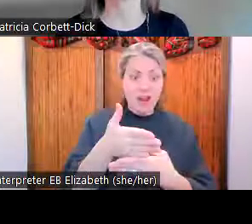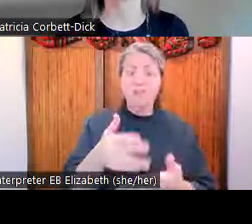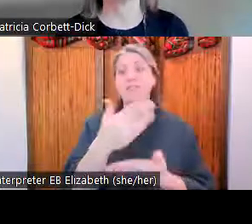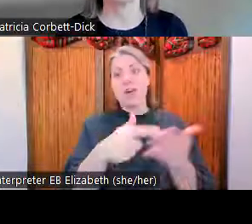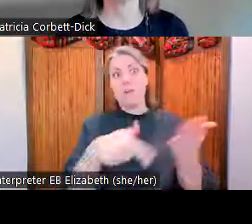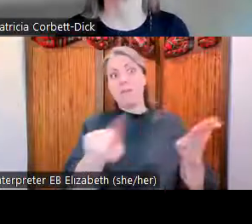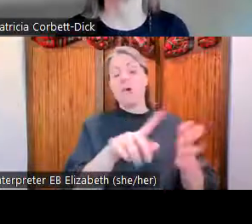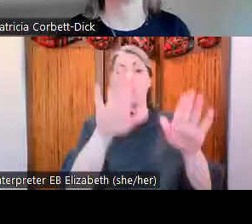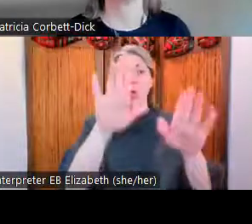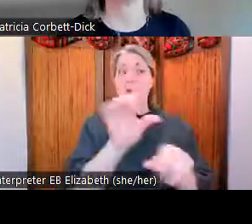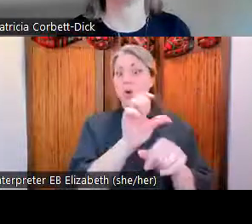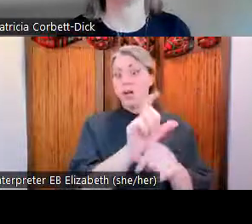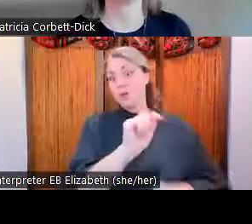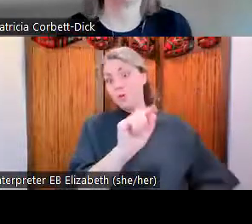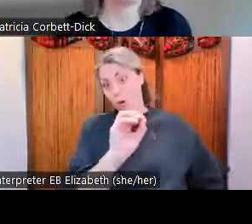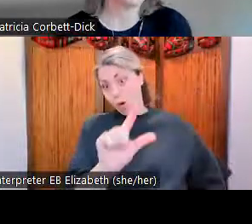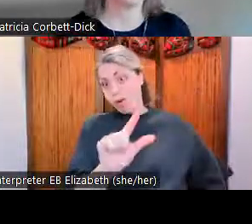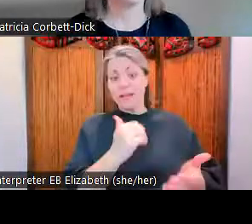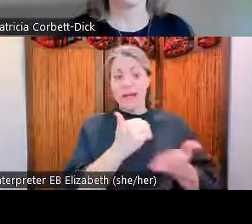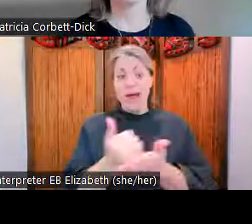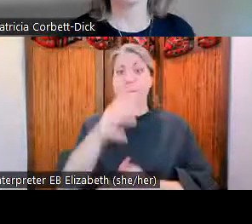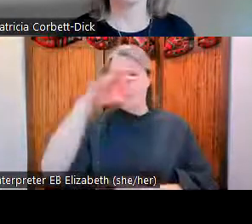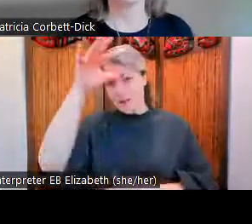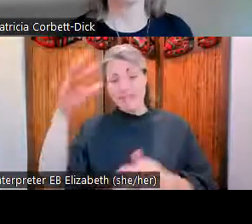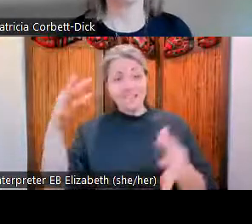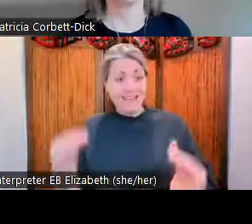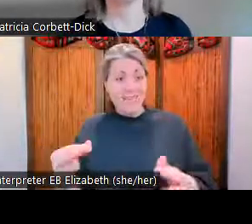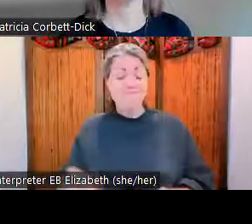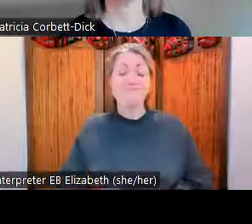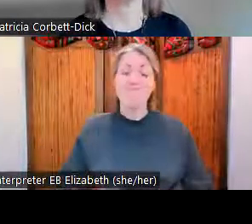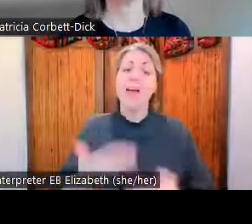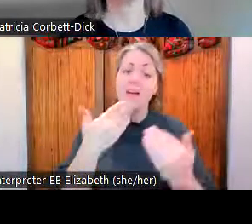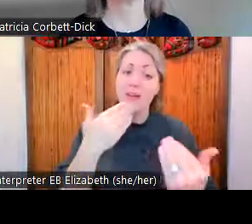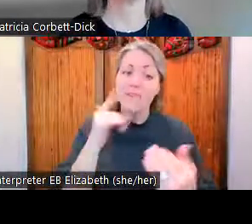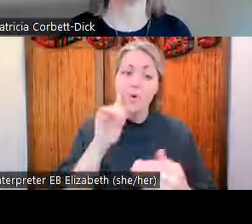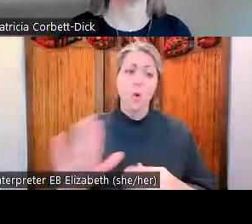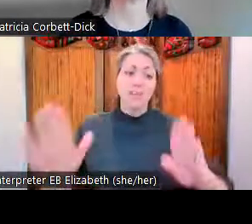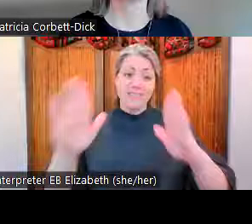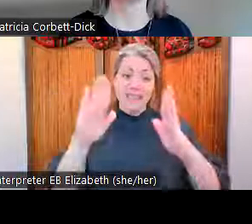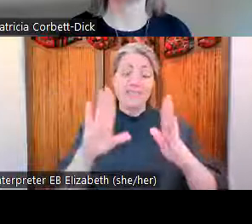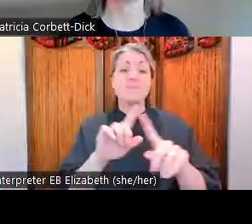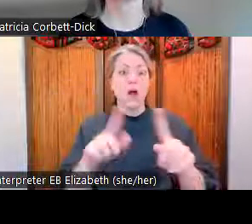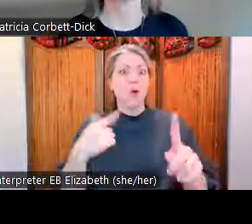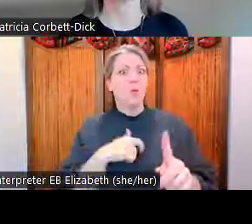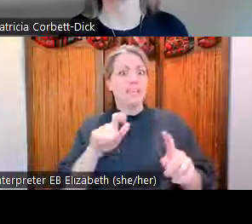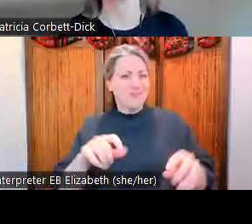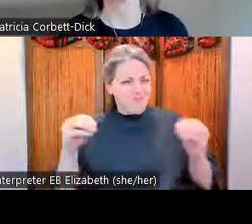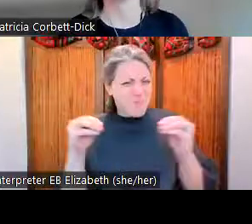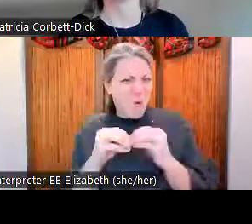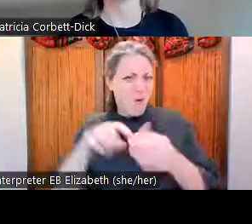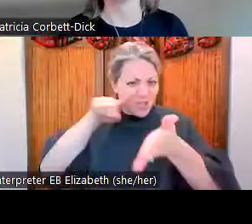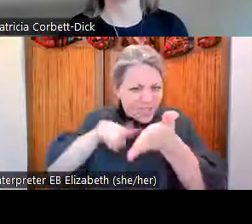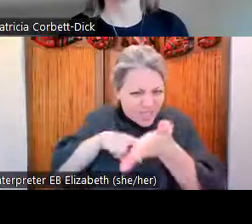working tools for the decision making. So thank you for your attention today, but let's remember that we need more research to really